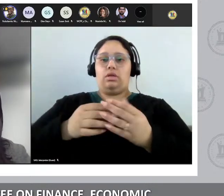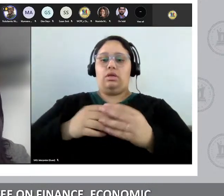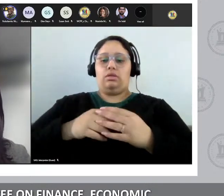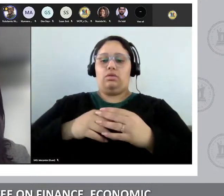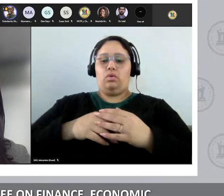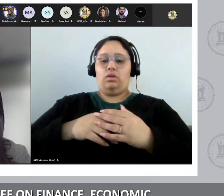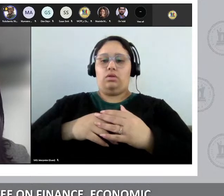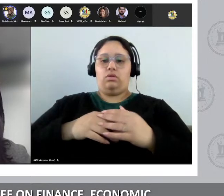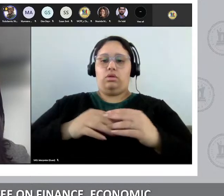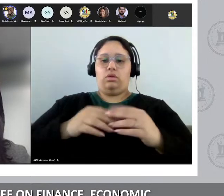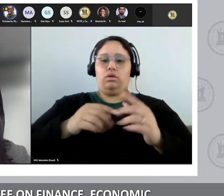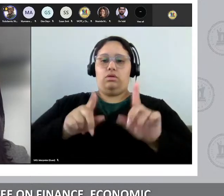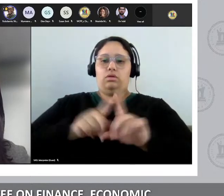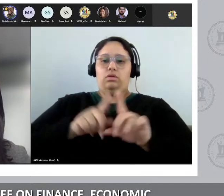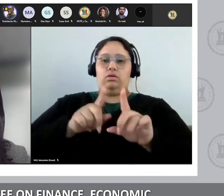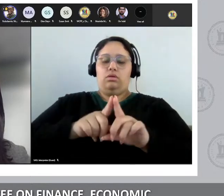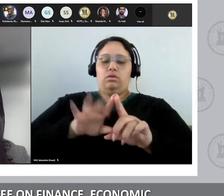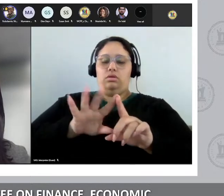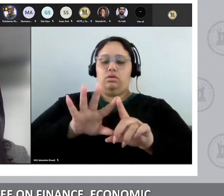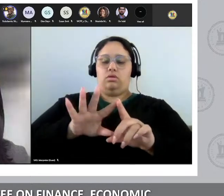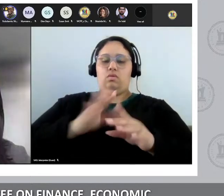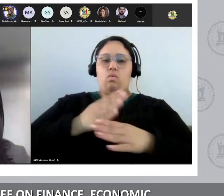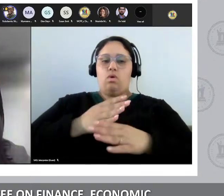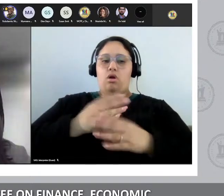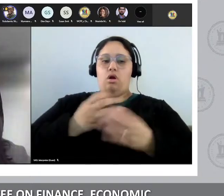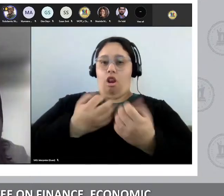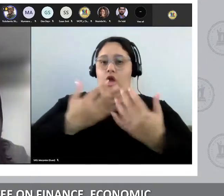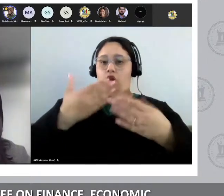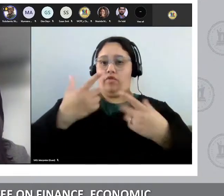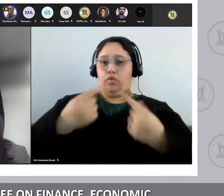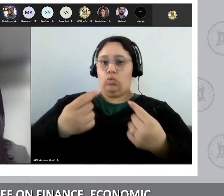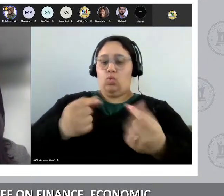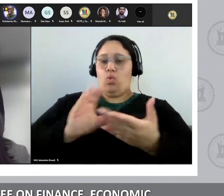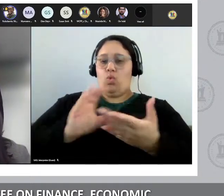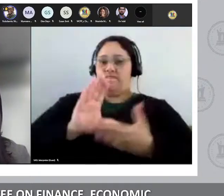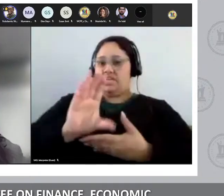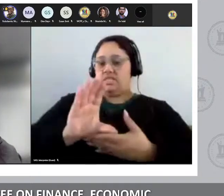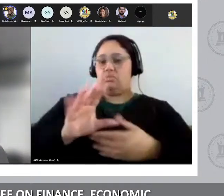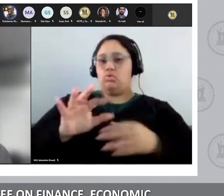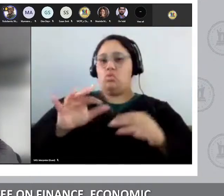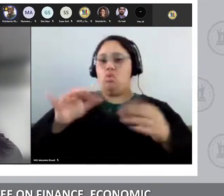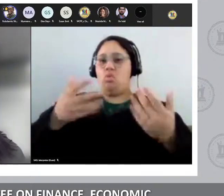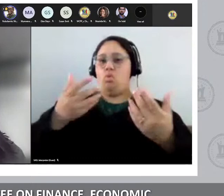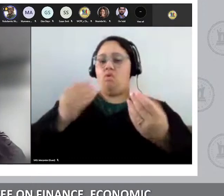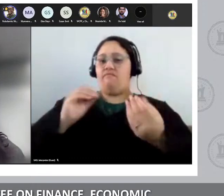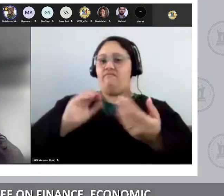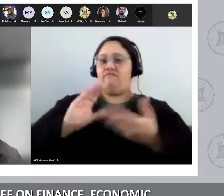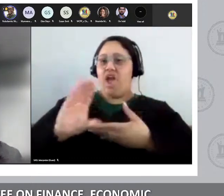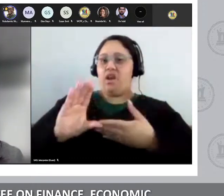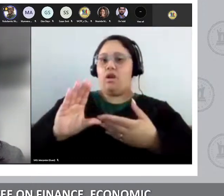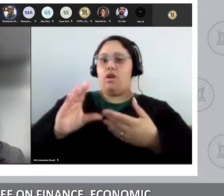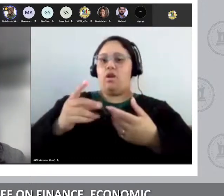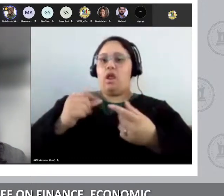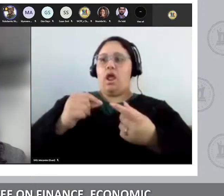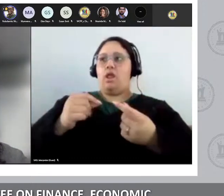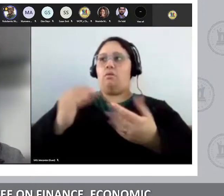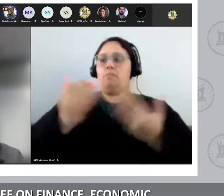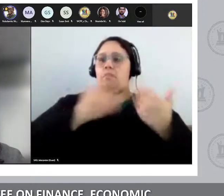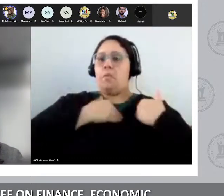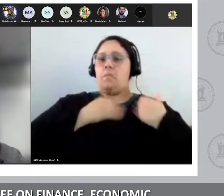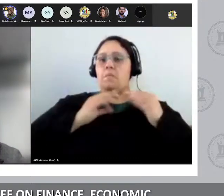a lot of work that is done, or investment, or even funds that have been